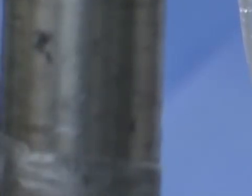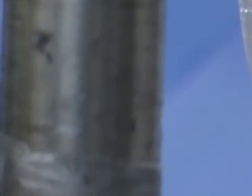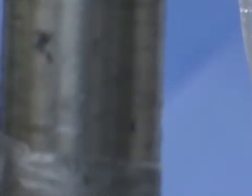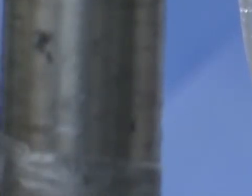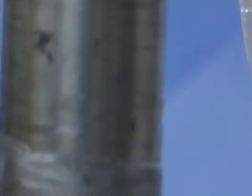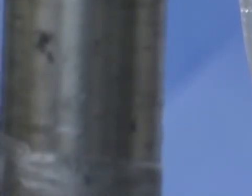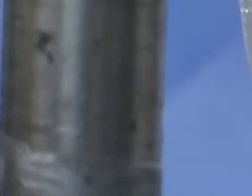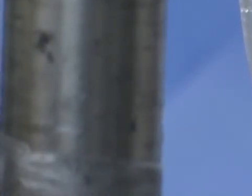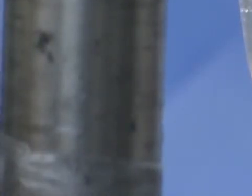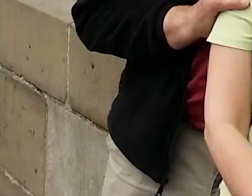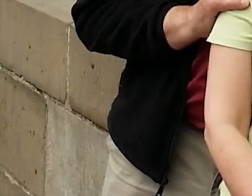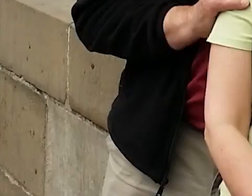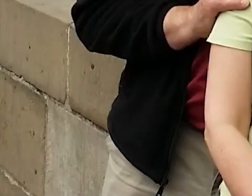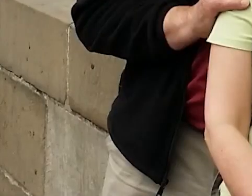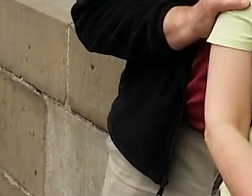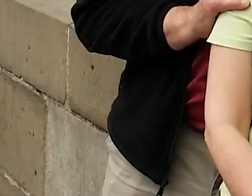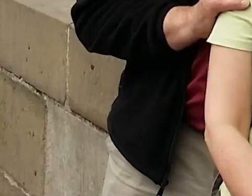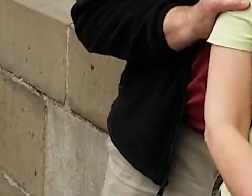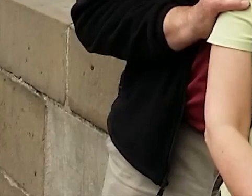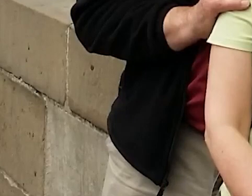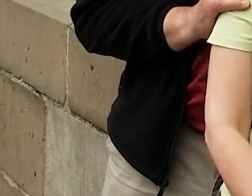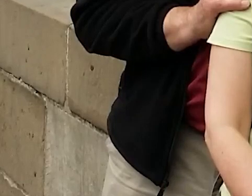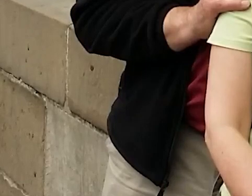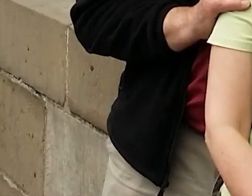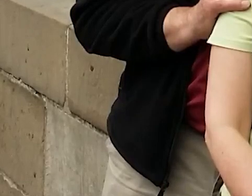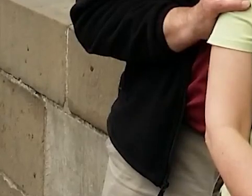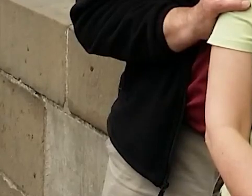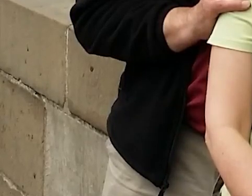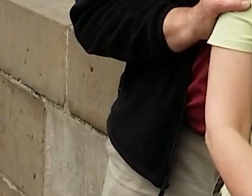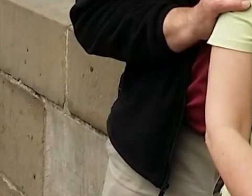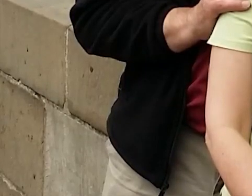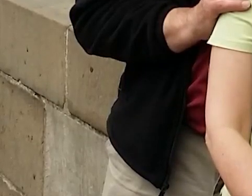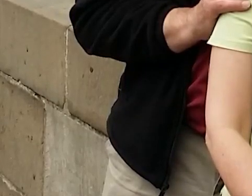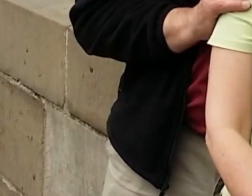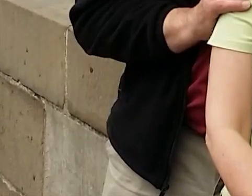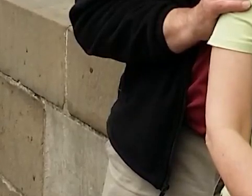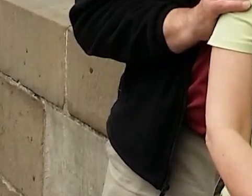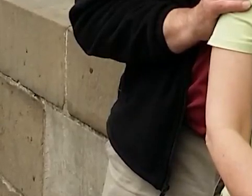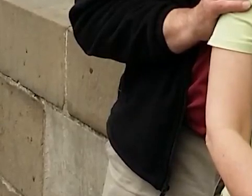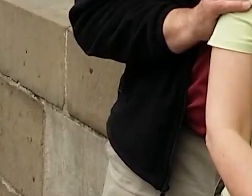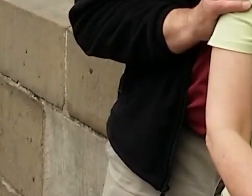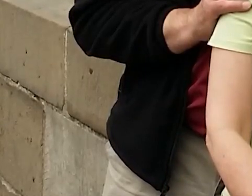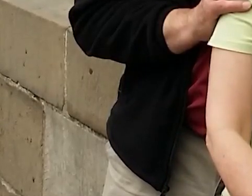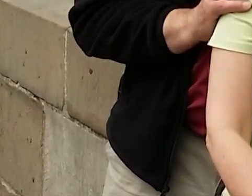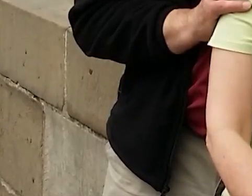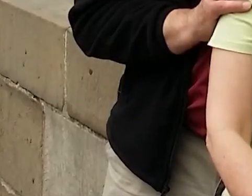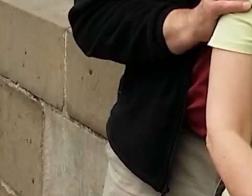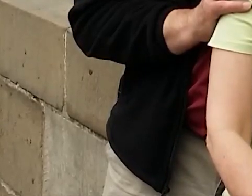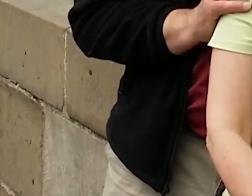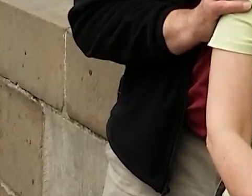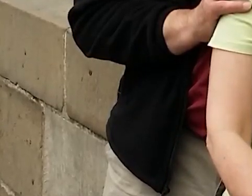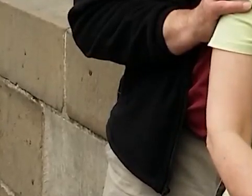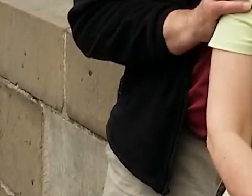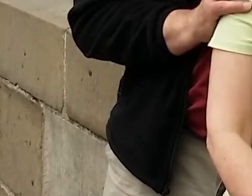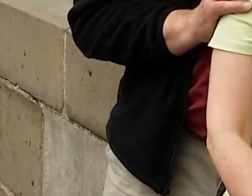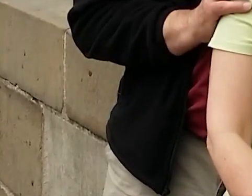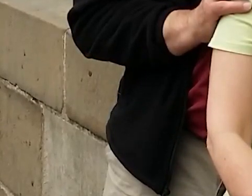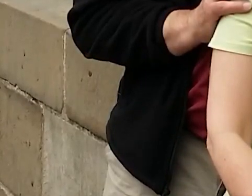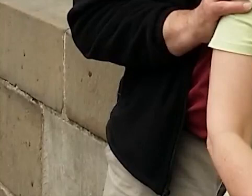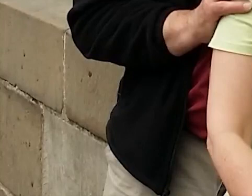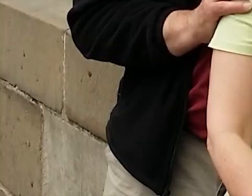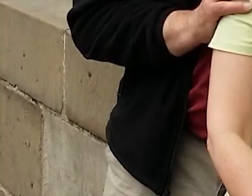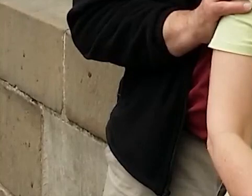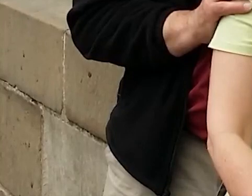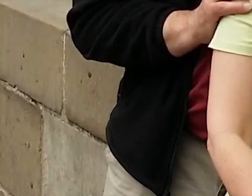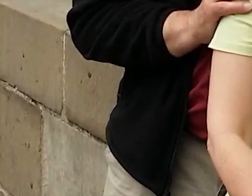hospital helped as well. Chris and Janet say they plan to devote more time to their missionary work across the globe because clearly